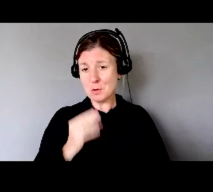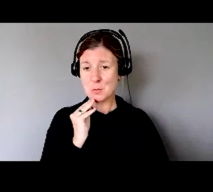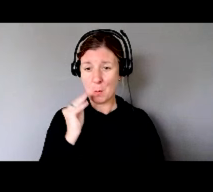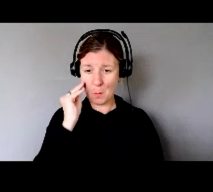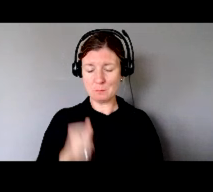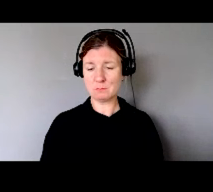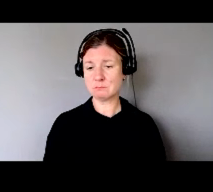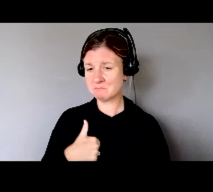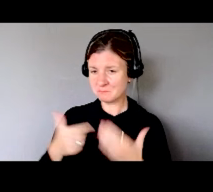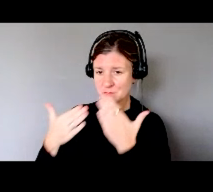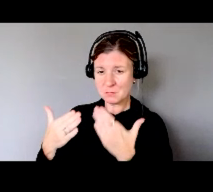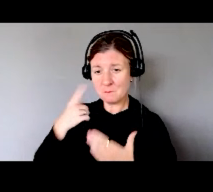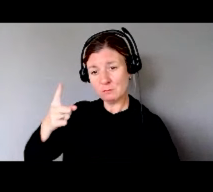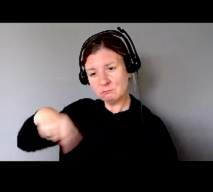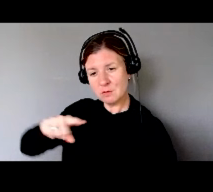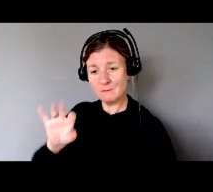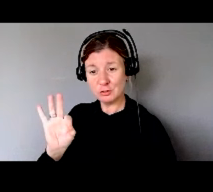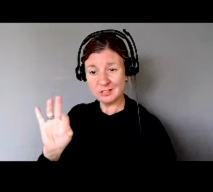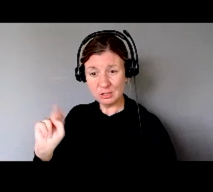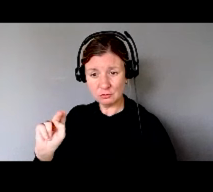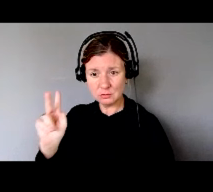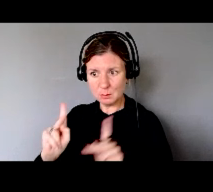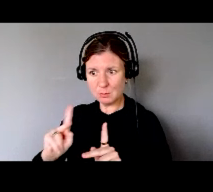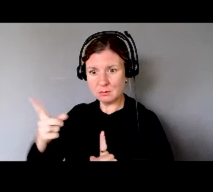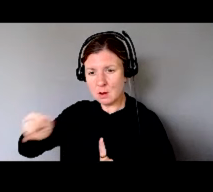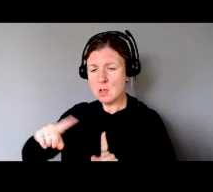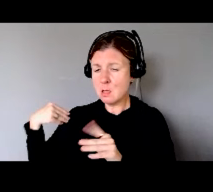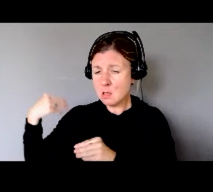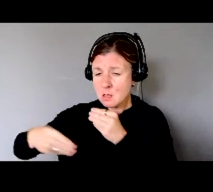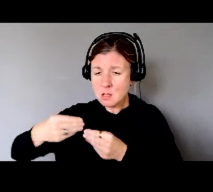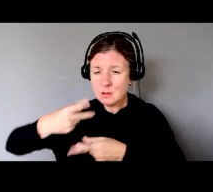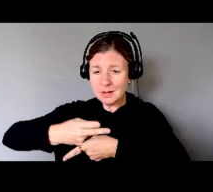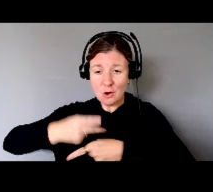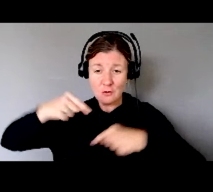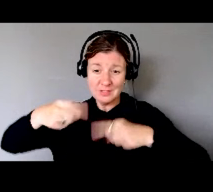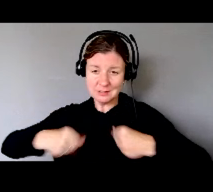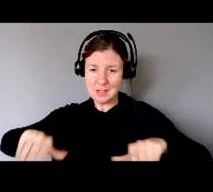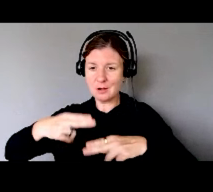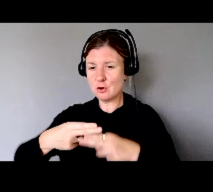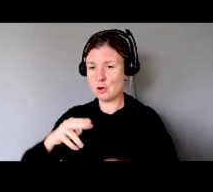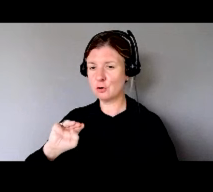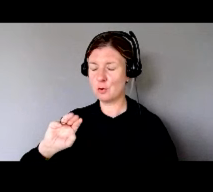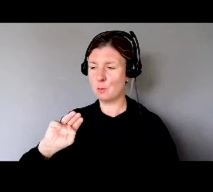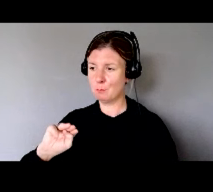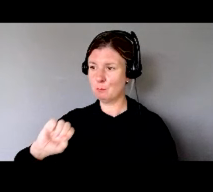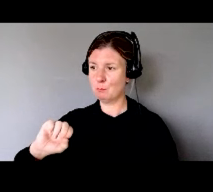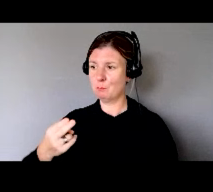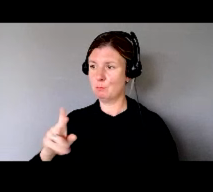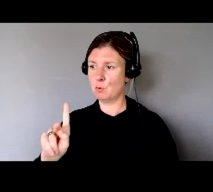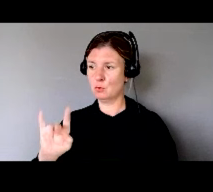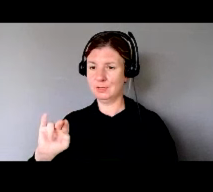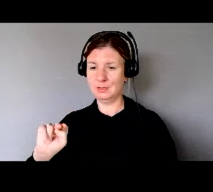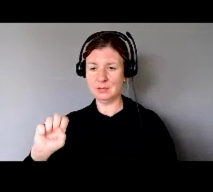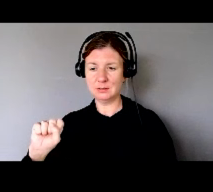grateful to the First Nations who have spent generations caring for this land called Mohkinstsis, and for those First Nations and